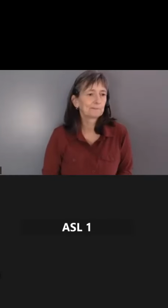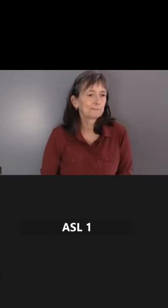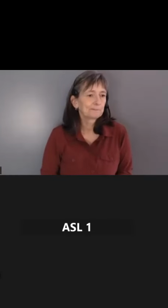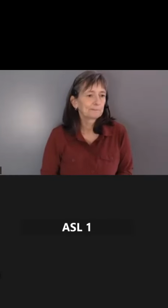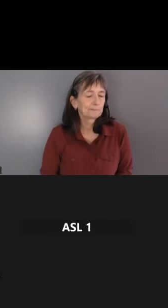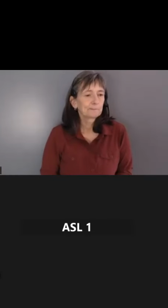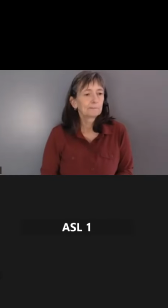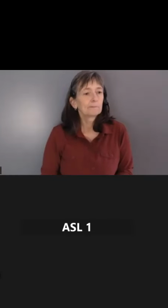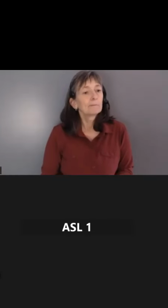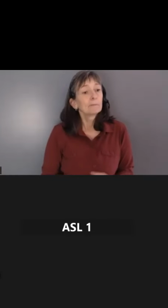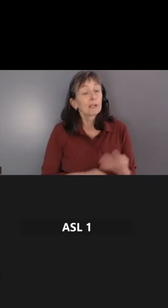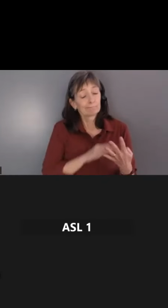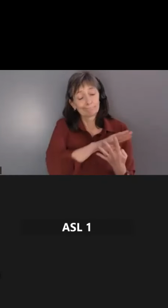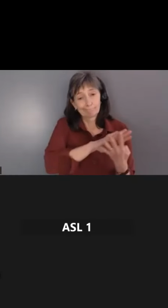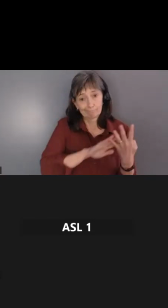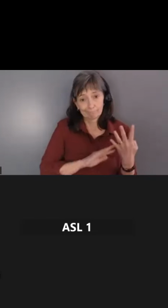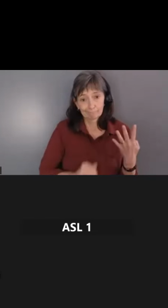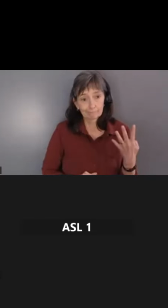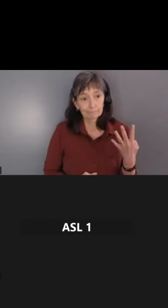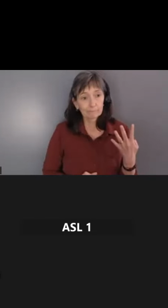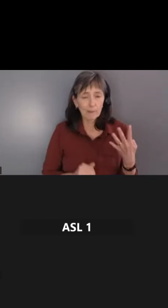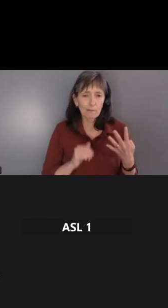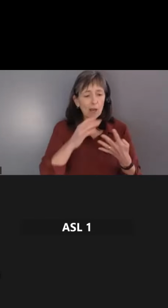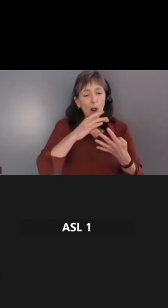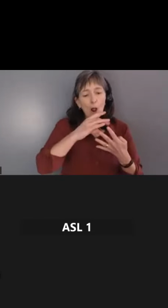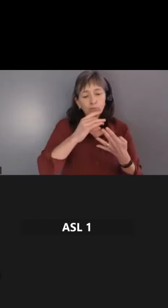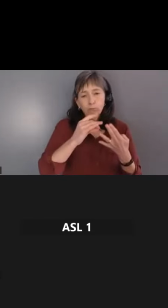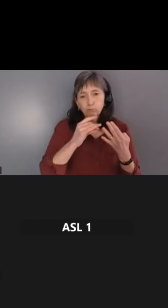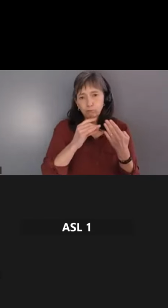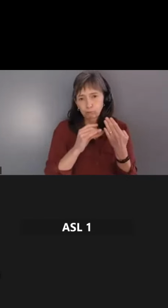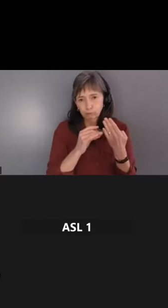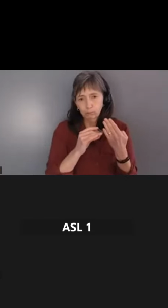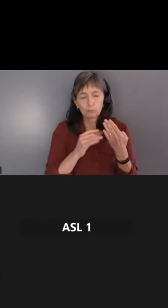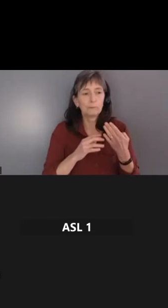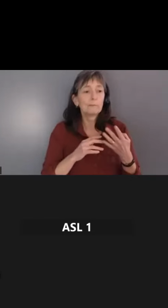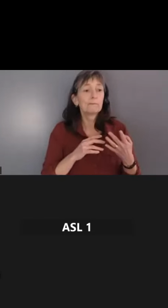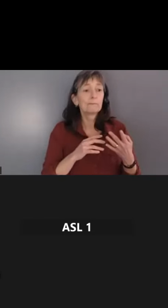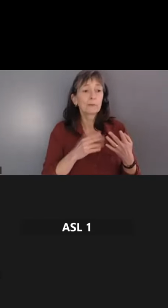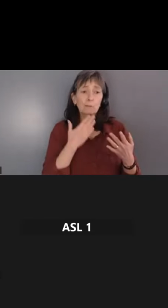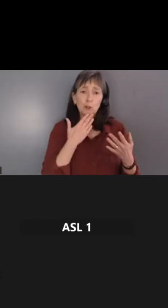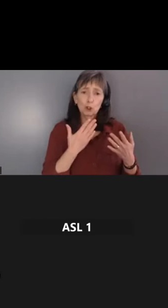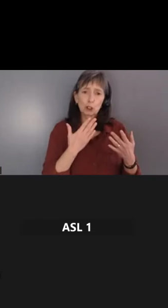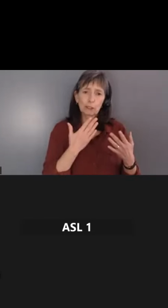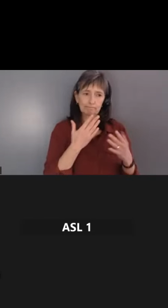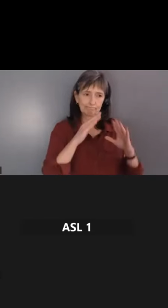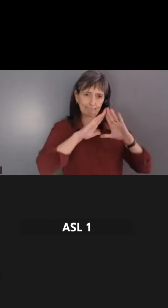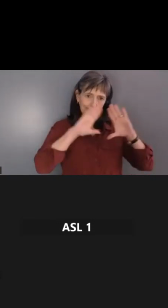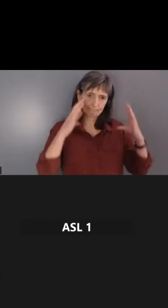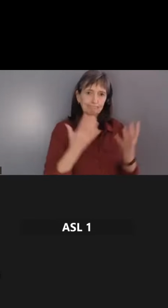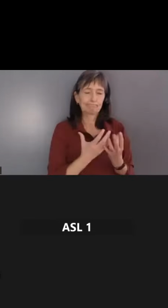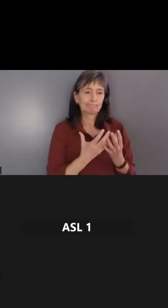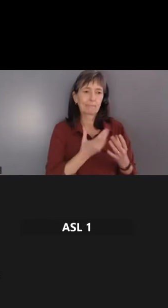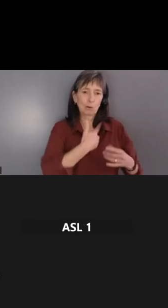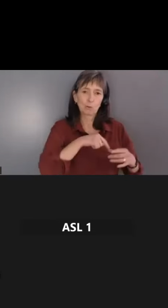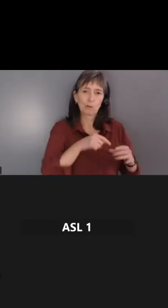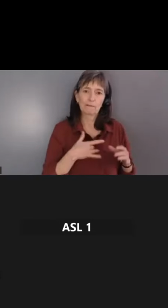So these distinct, interconnected pillars provide a comprehensive framework of what we have deemed to be some of the most important